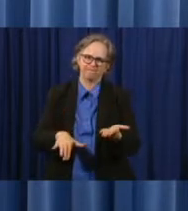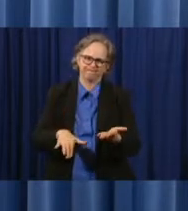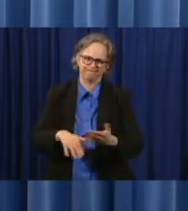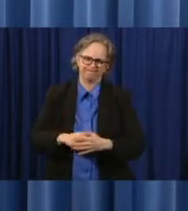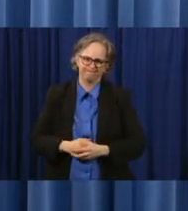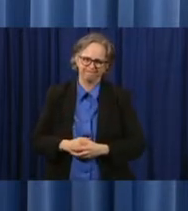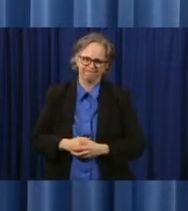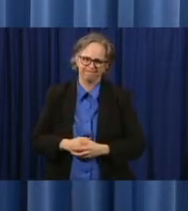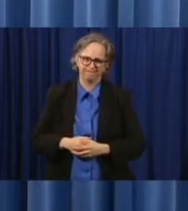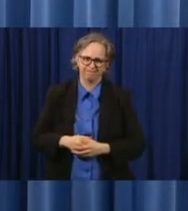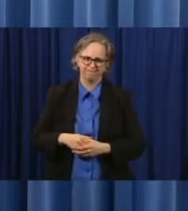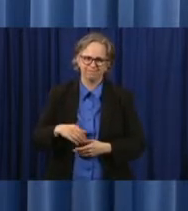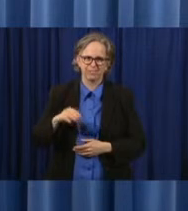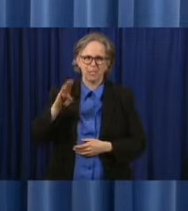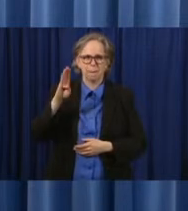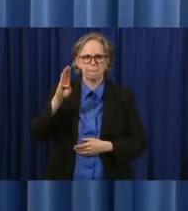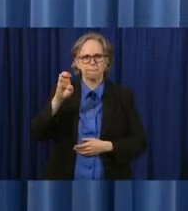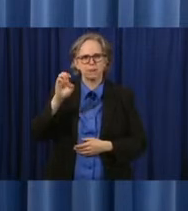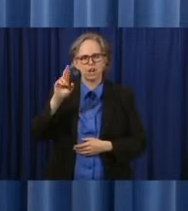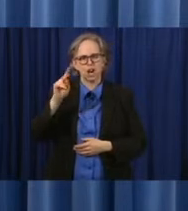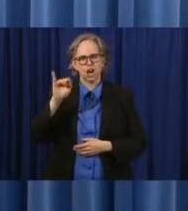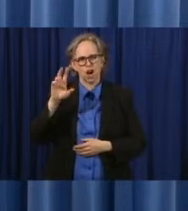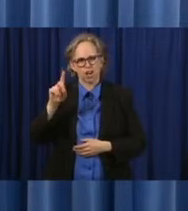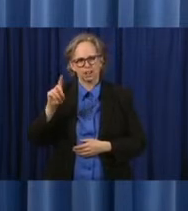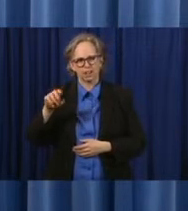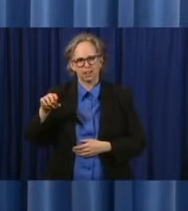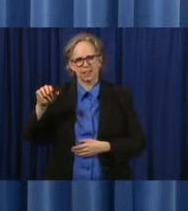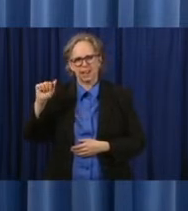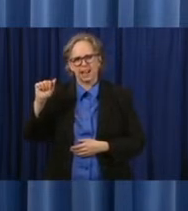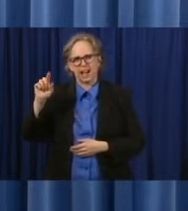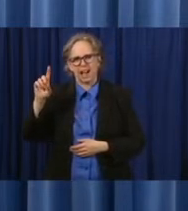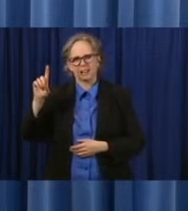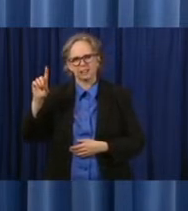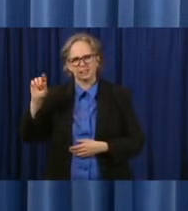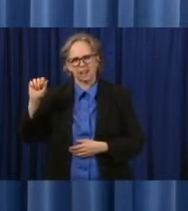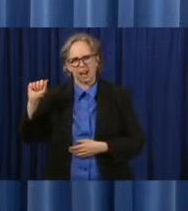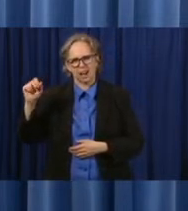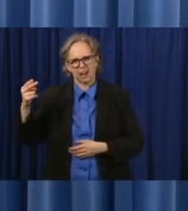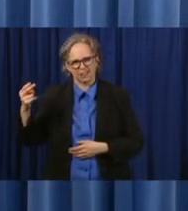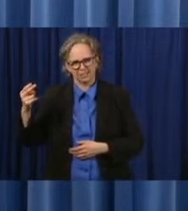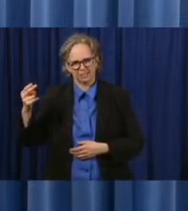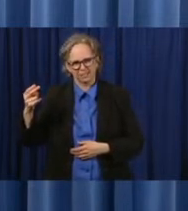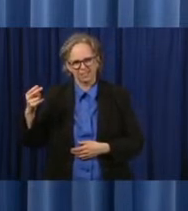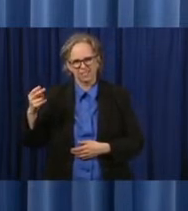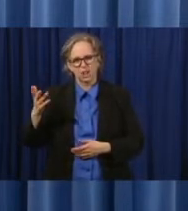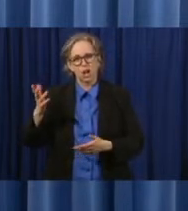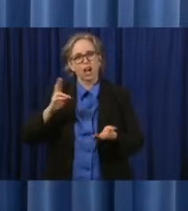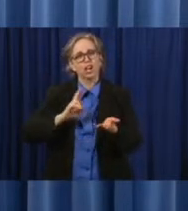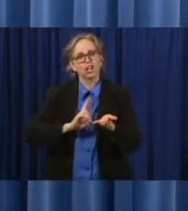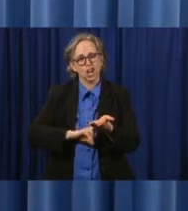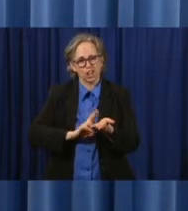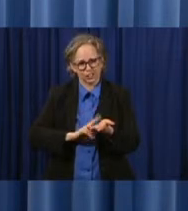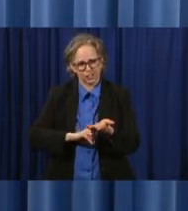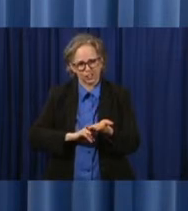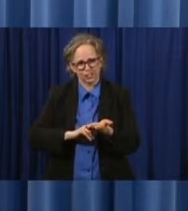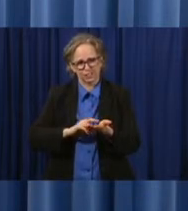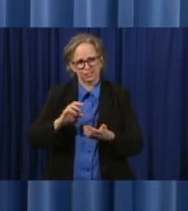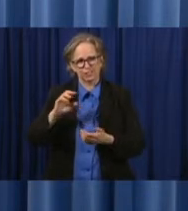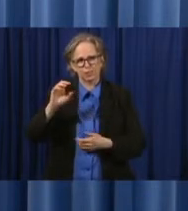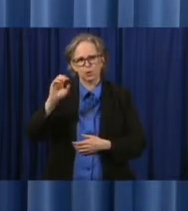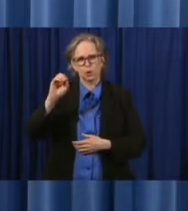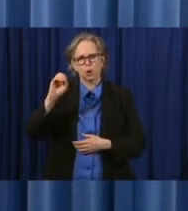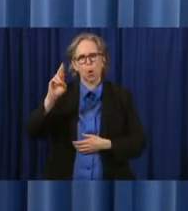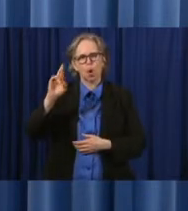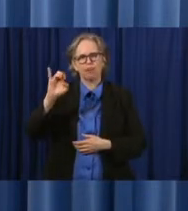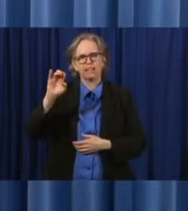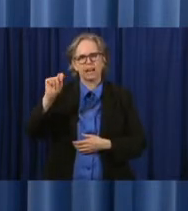Bernard Atta had been a nurse at the Correctional Reception Center in Orient since December of 2012. He'd